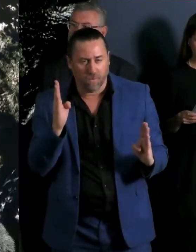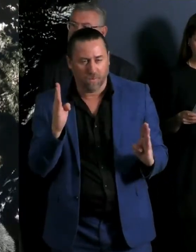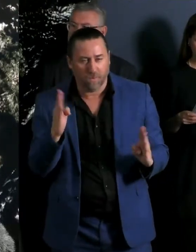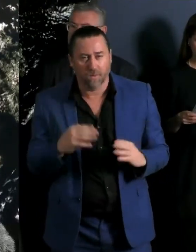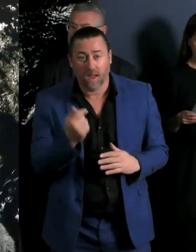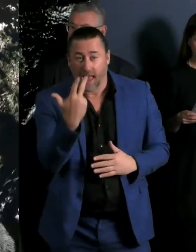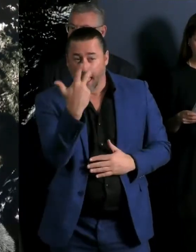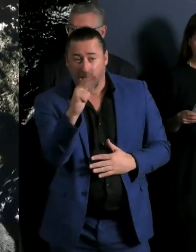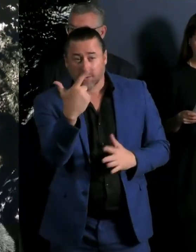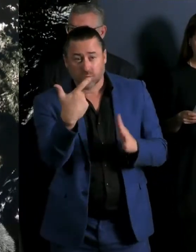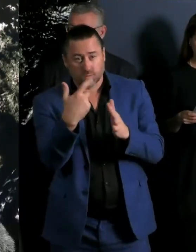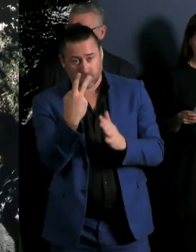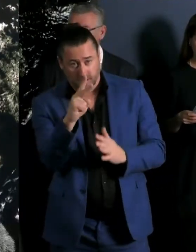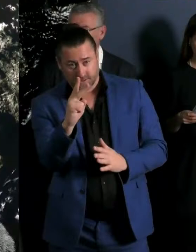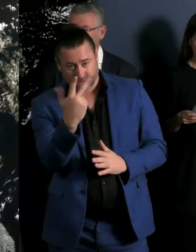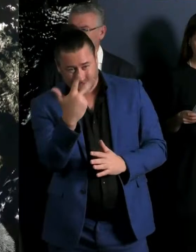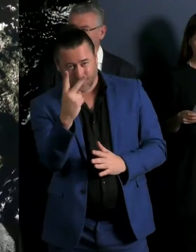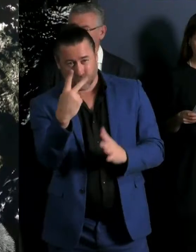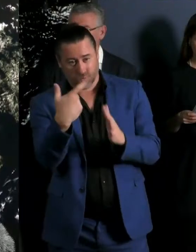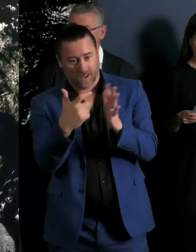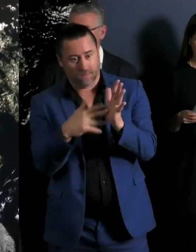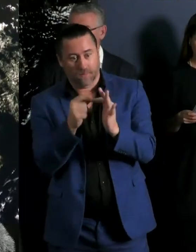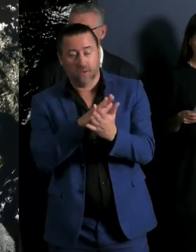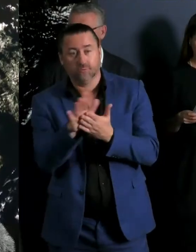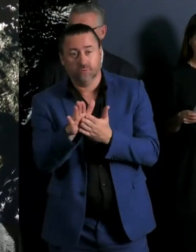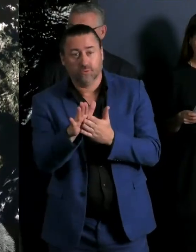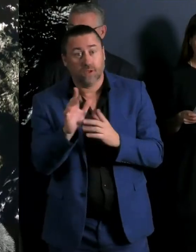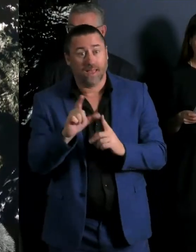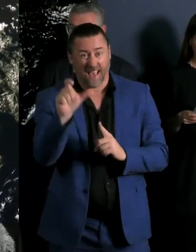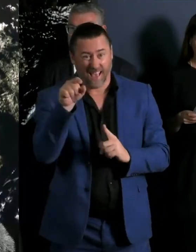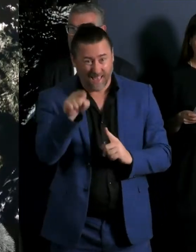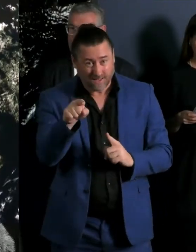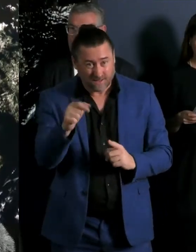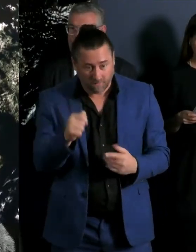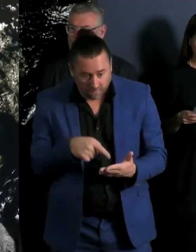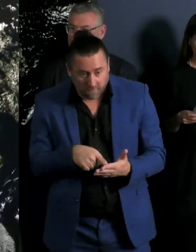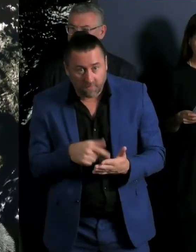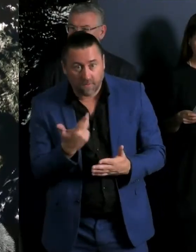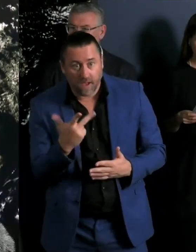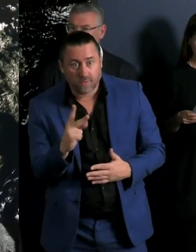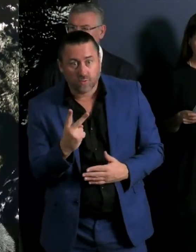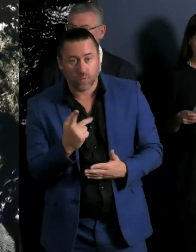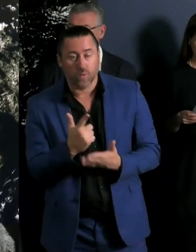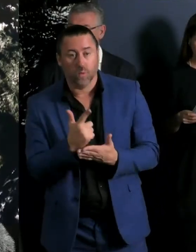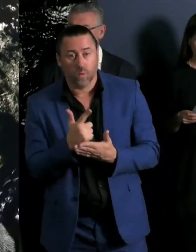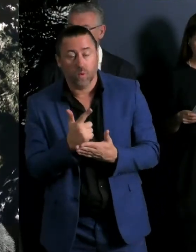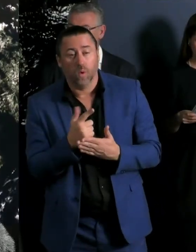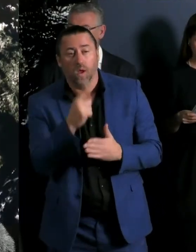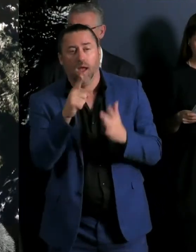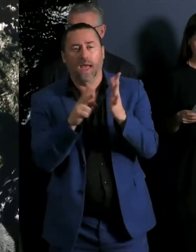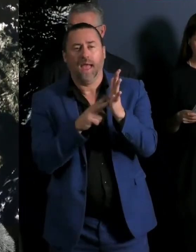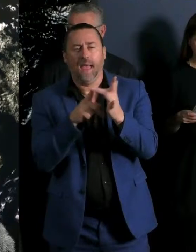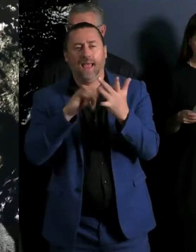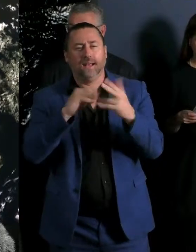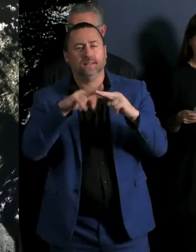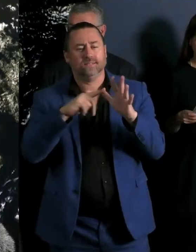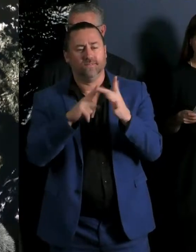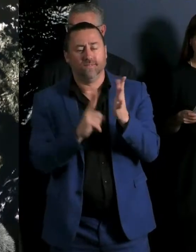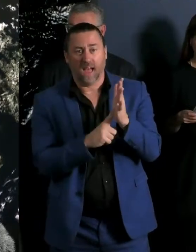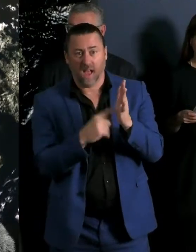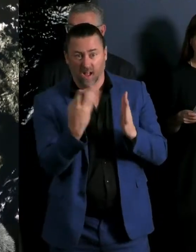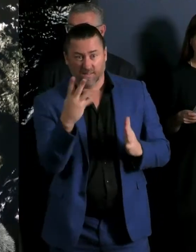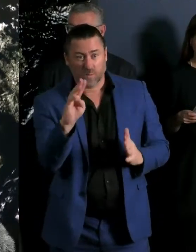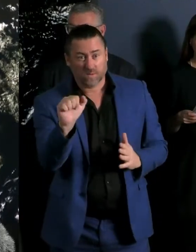of 82 kilometres per hour were recorded in Cairns and more than 48 kilometres in Innisfail,